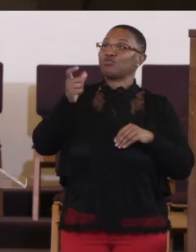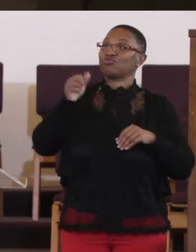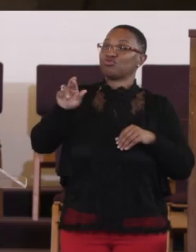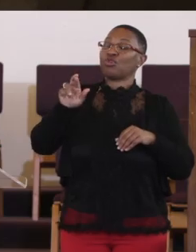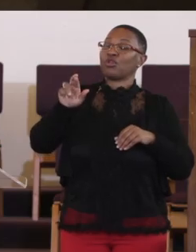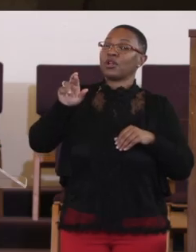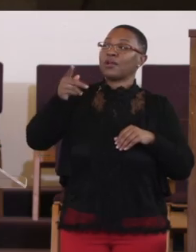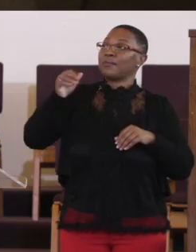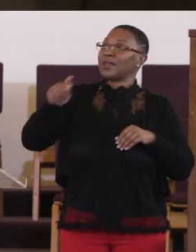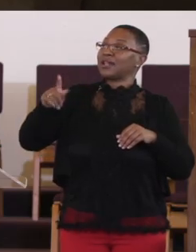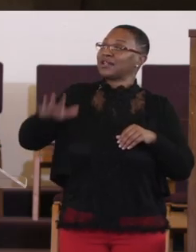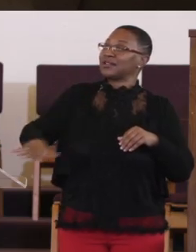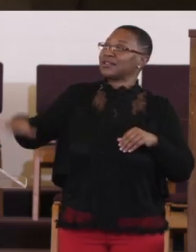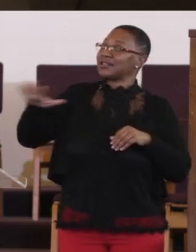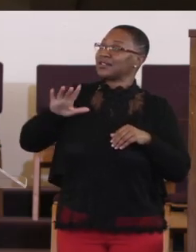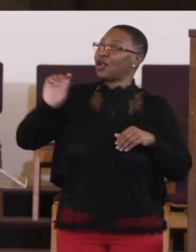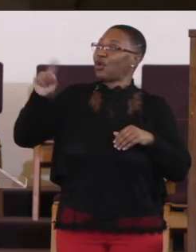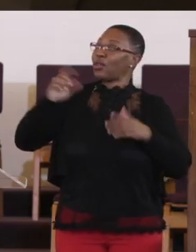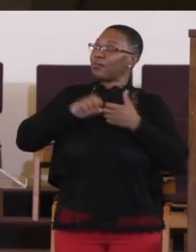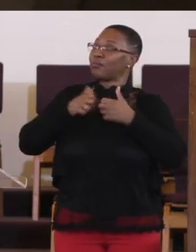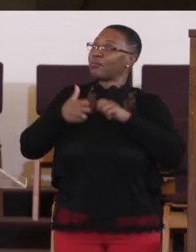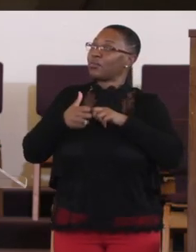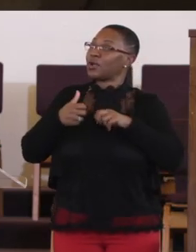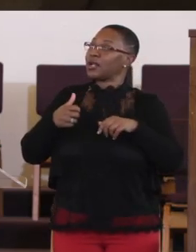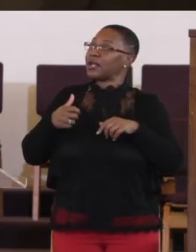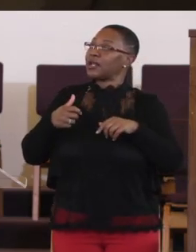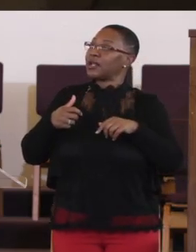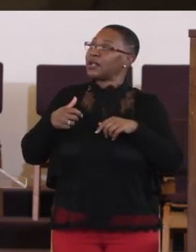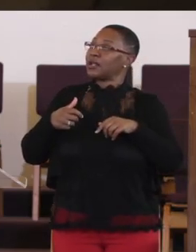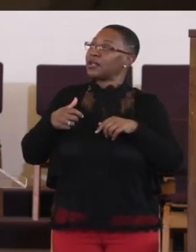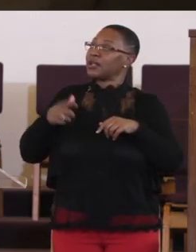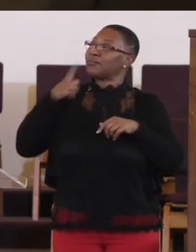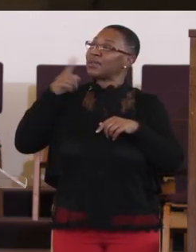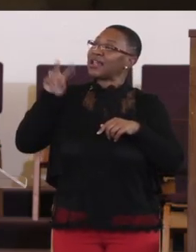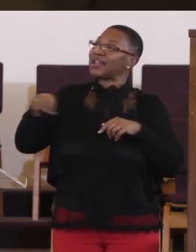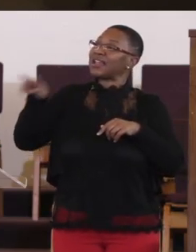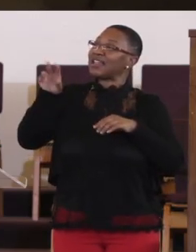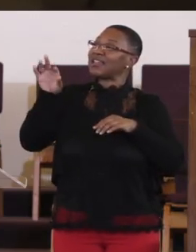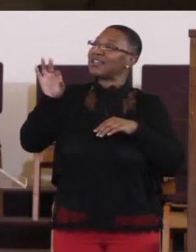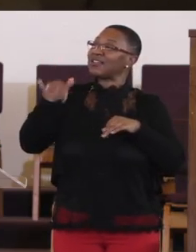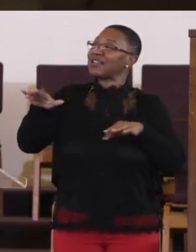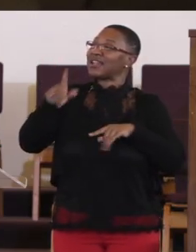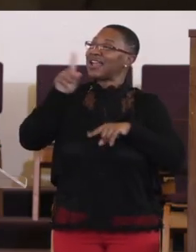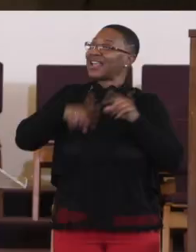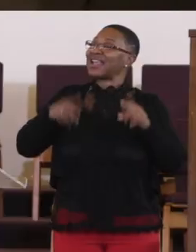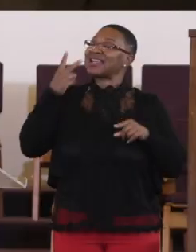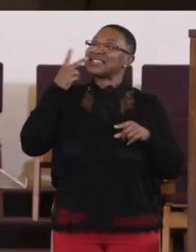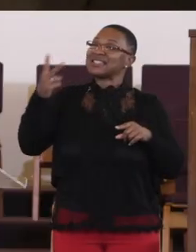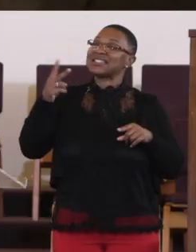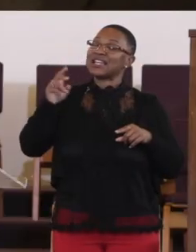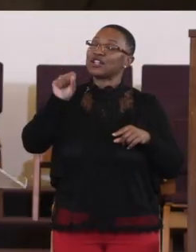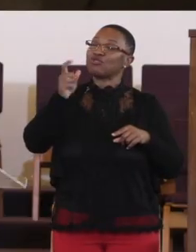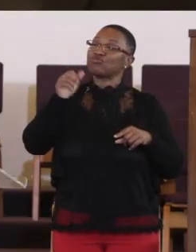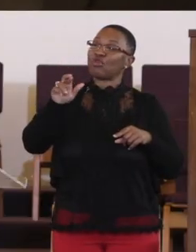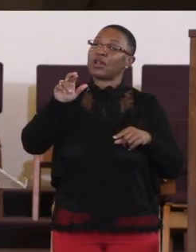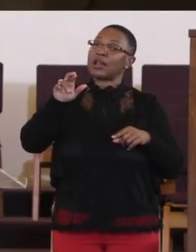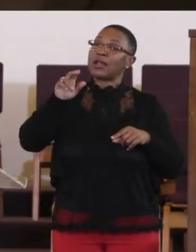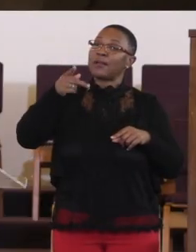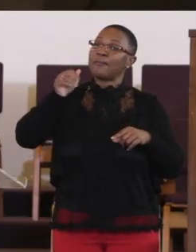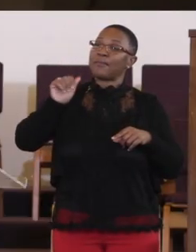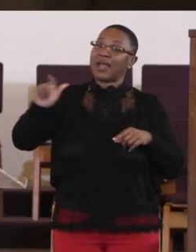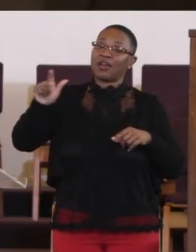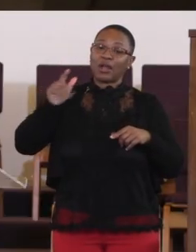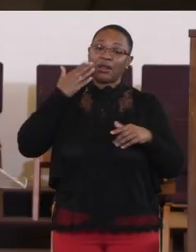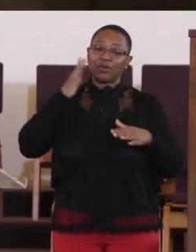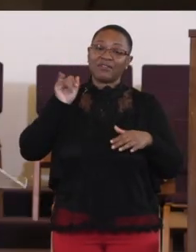And only problem I'm having is that I'm looking at fields and I can't see the solar panels because I don't know. Is it anybody